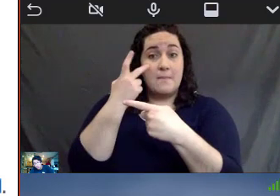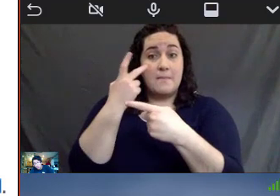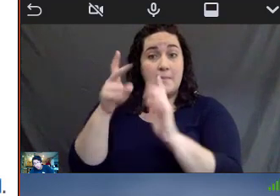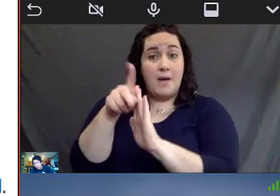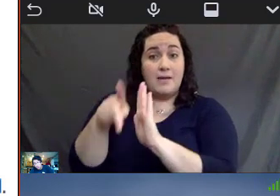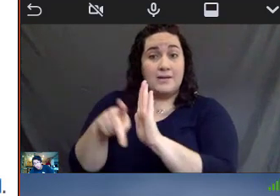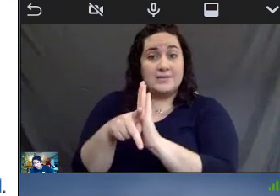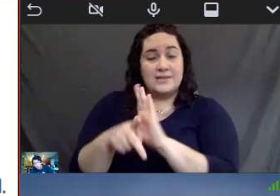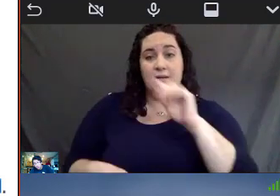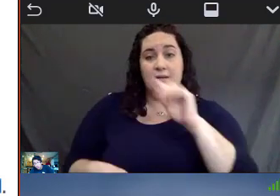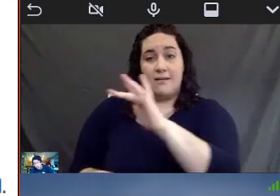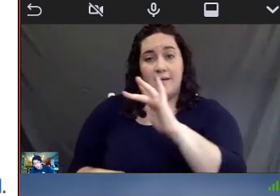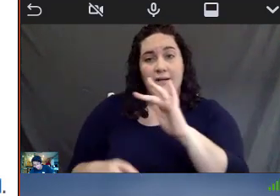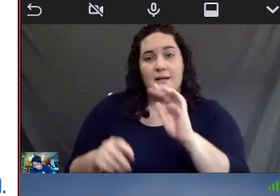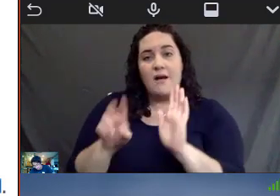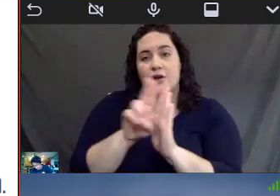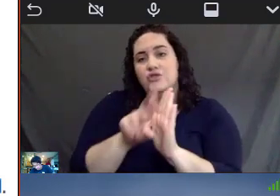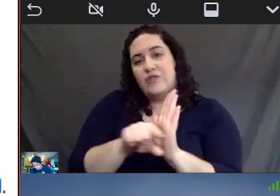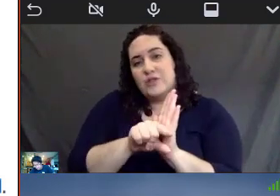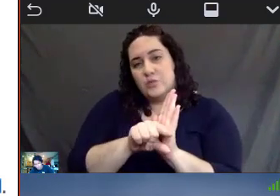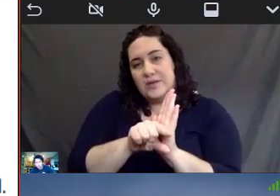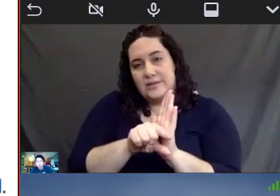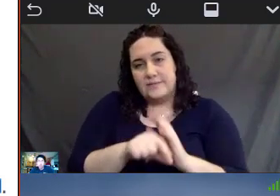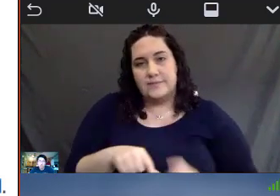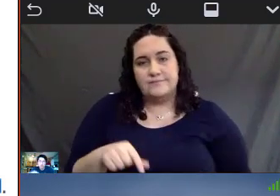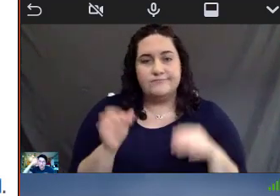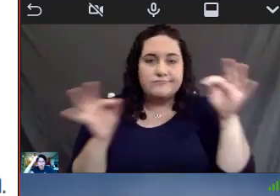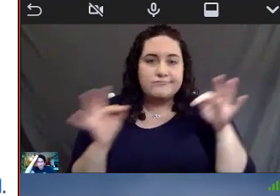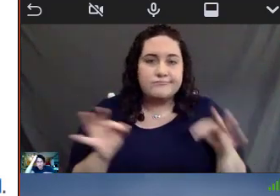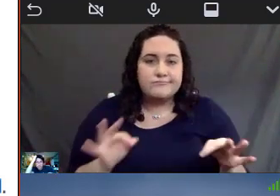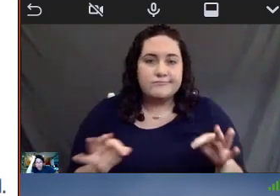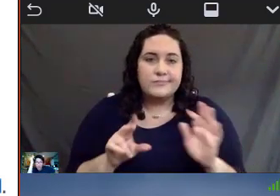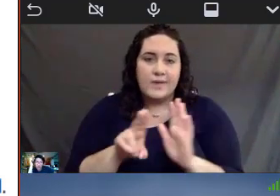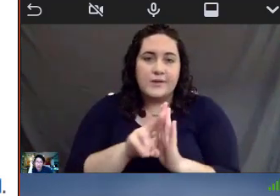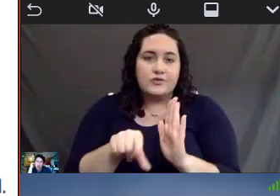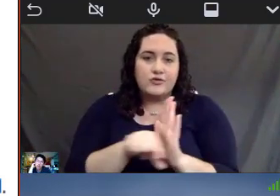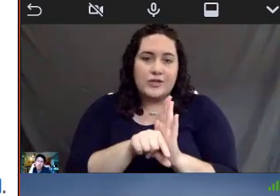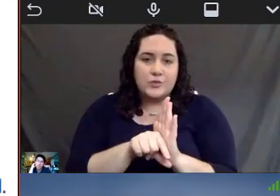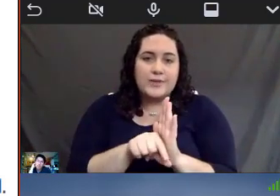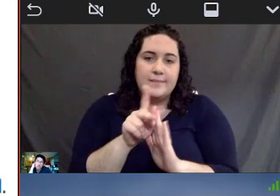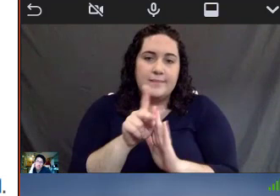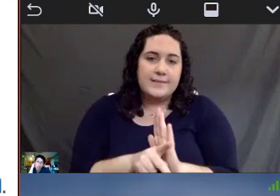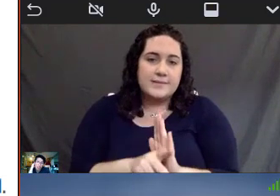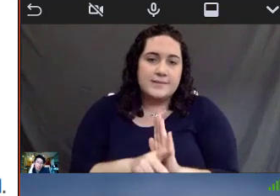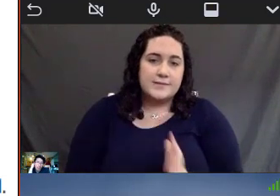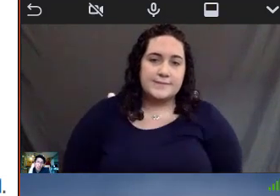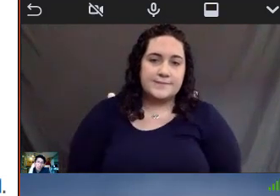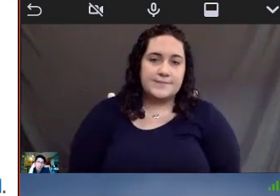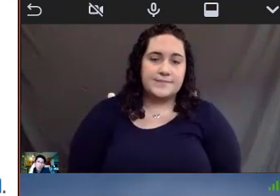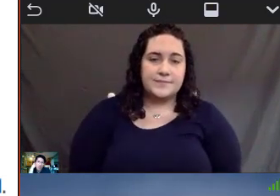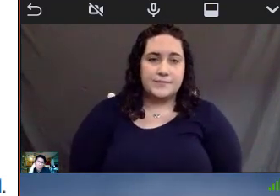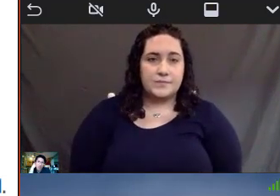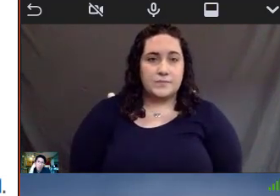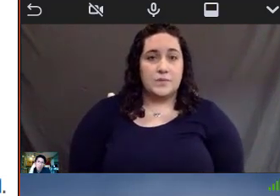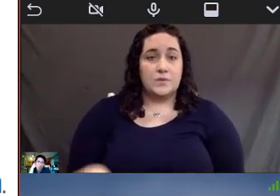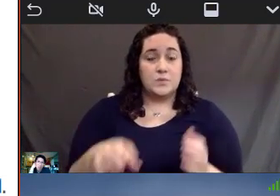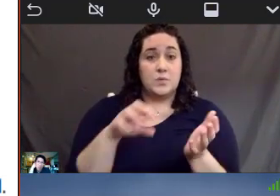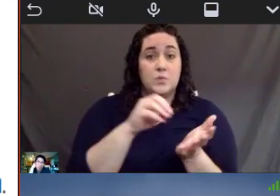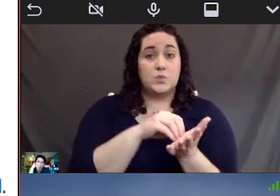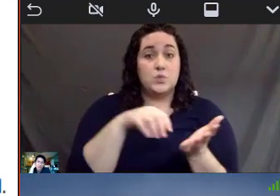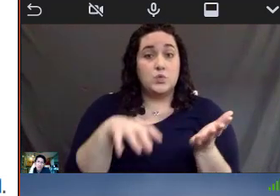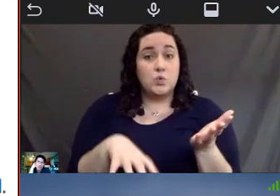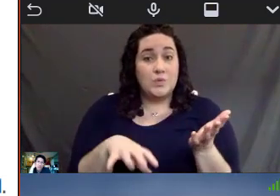Right, so here this is just what this takes us to. So the first thing is that students are the people who get to choose whether or not